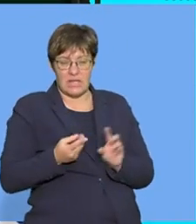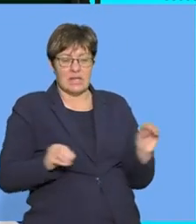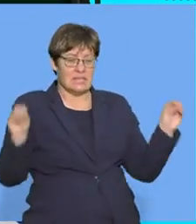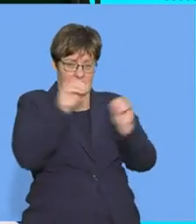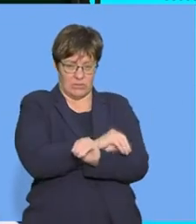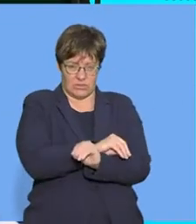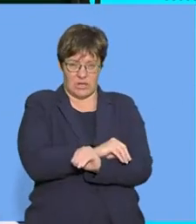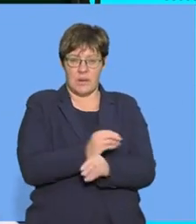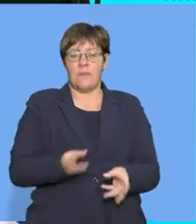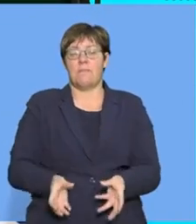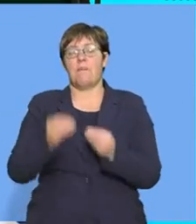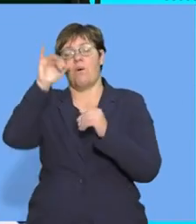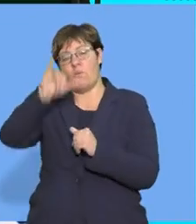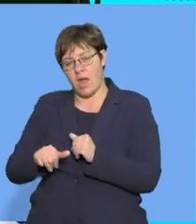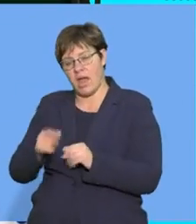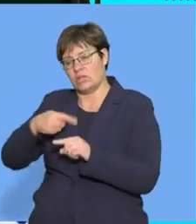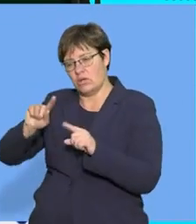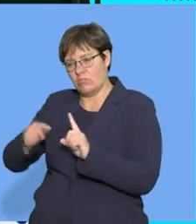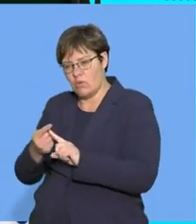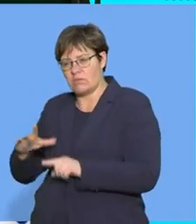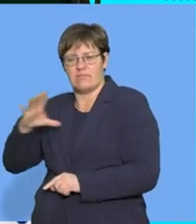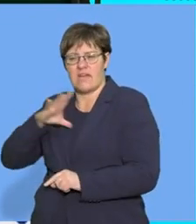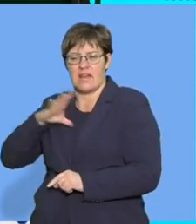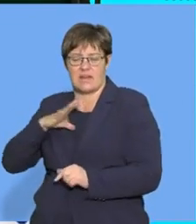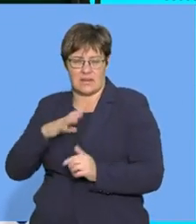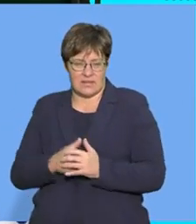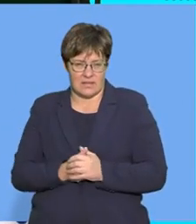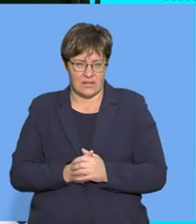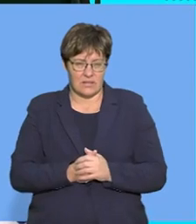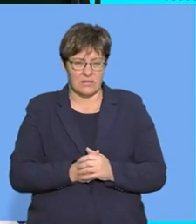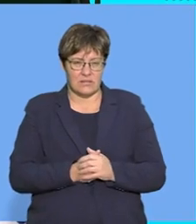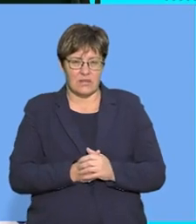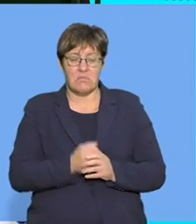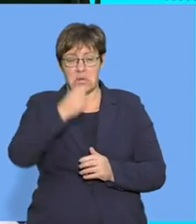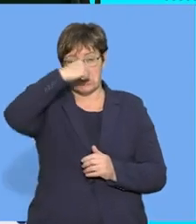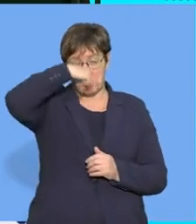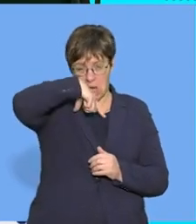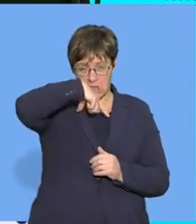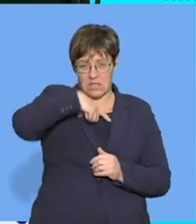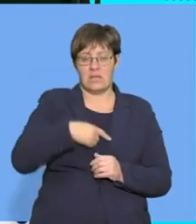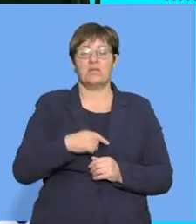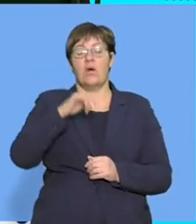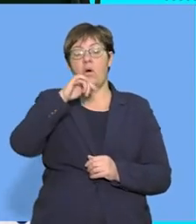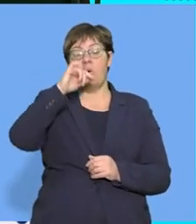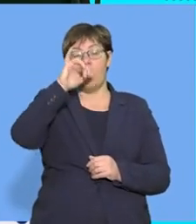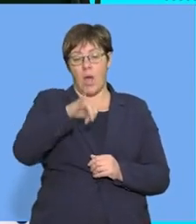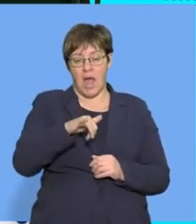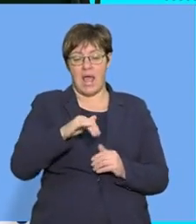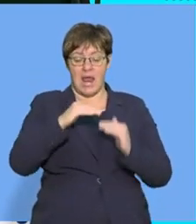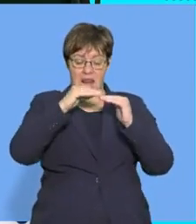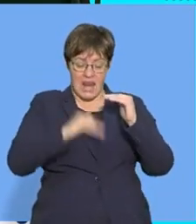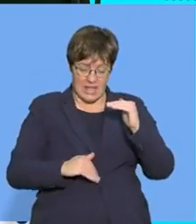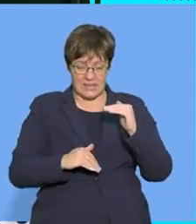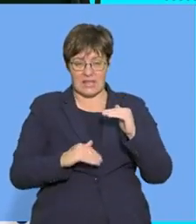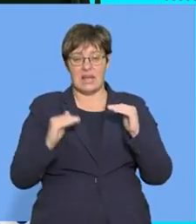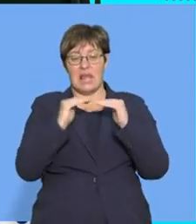turning point, and then you are fine. So if it's a third phase, it's y is less or equals to the maximum point, which is